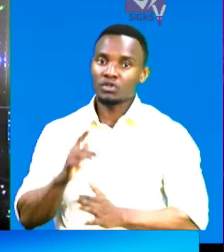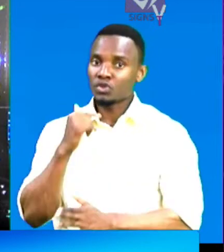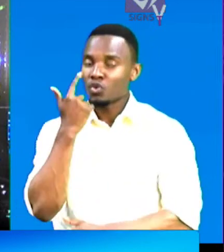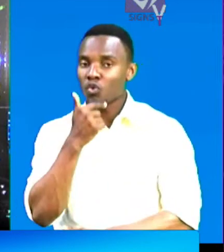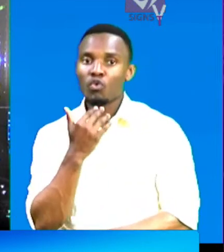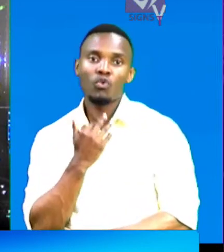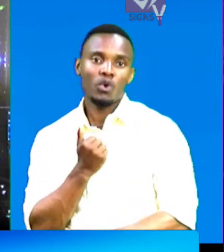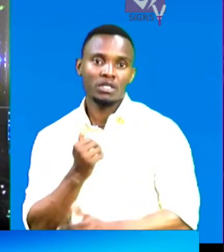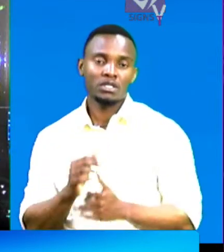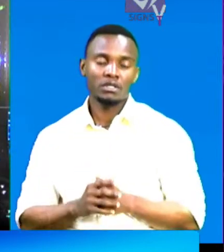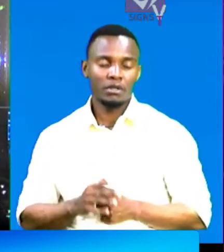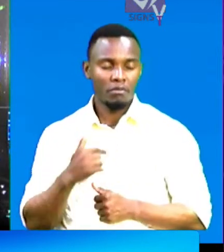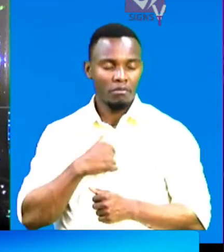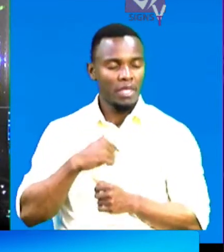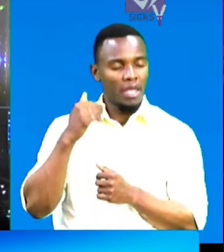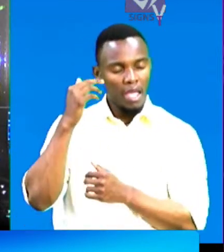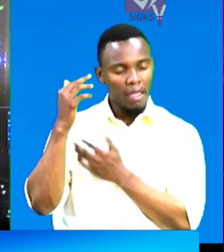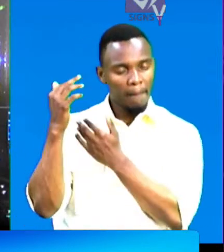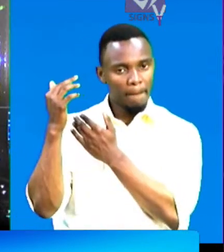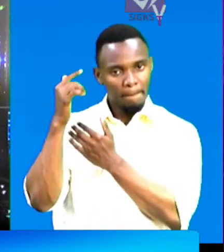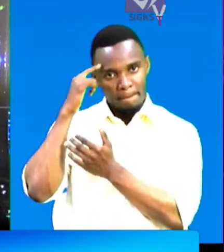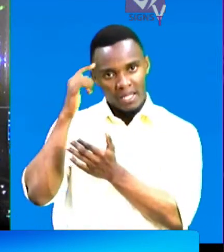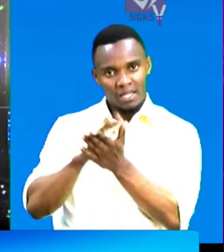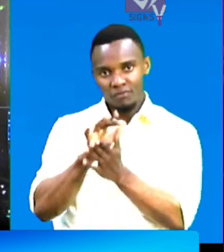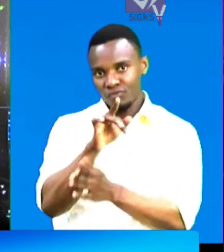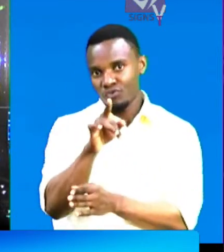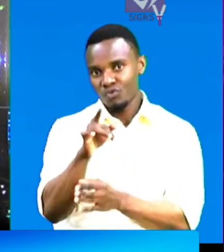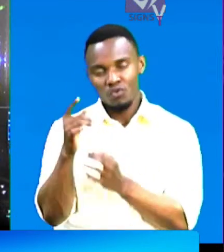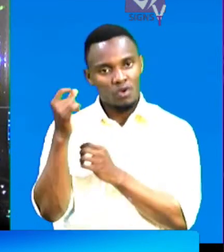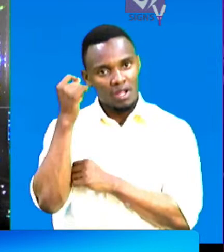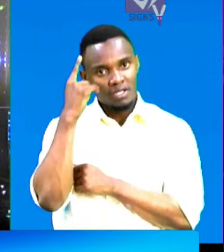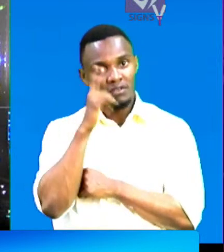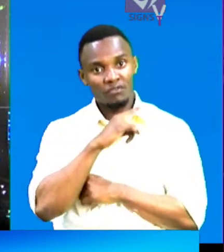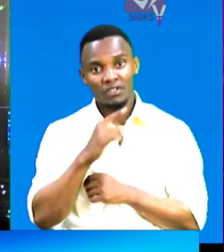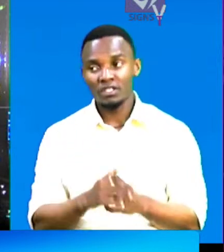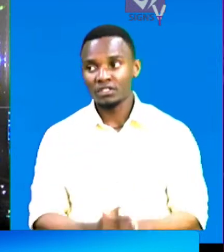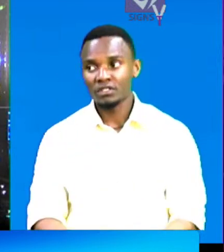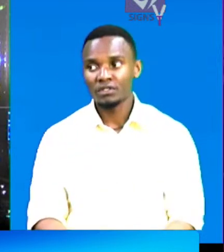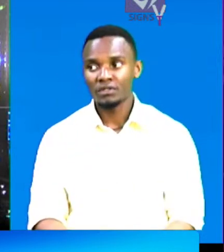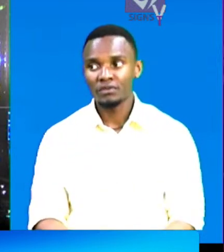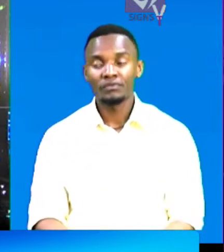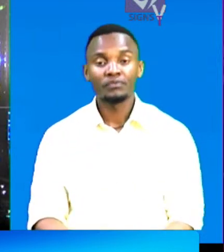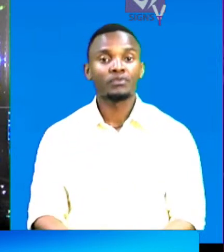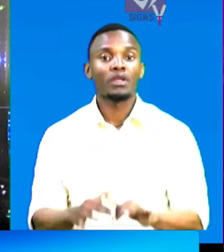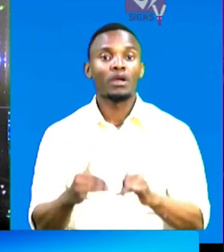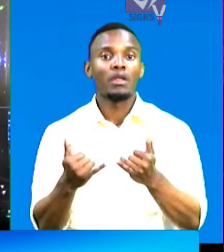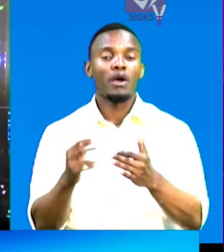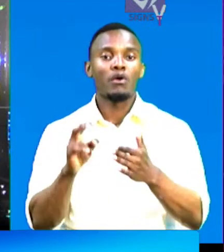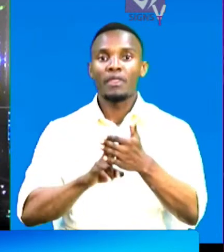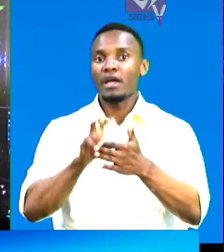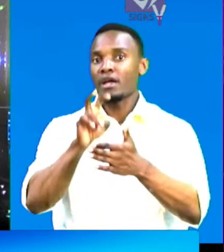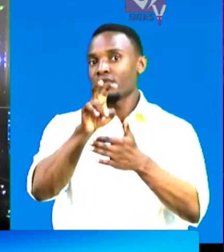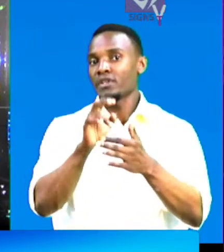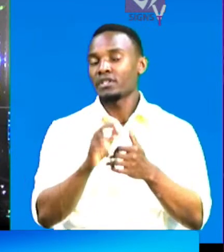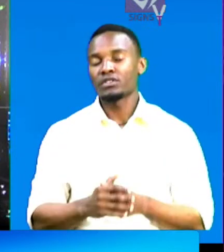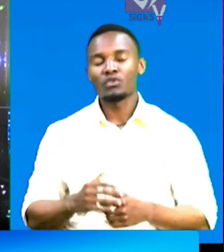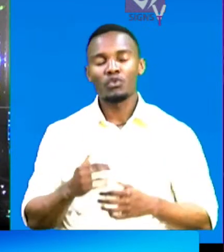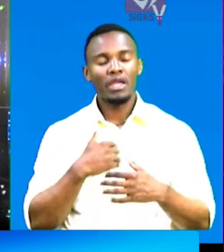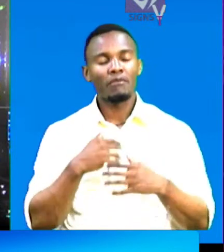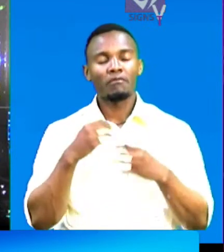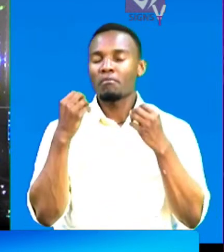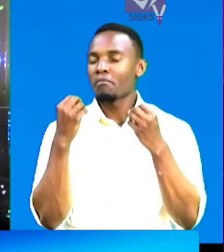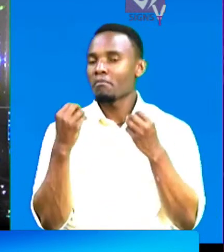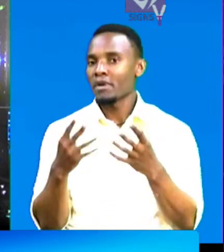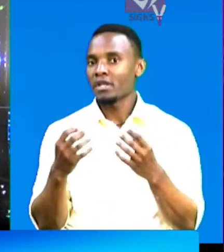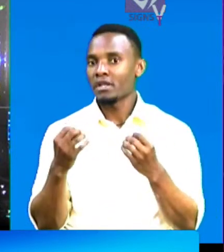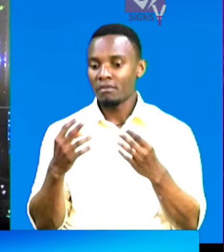Okay, hope now you understand. Let's take a look at the advantages. Of course, there are many